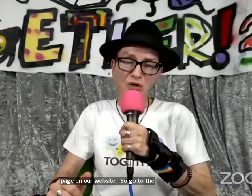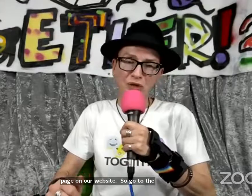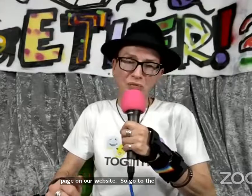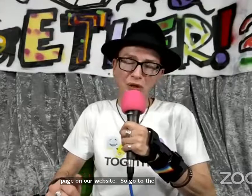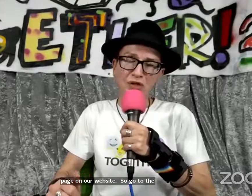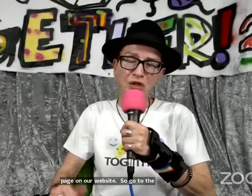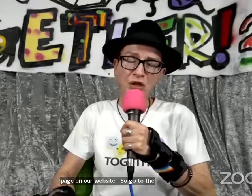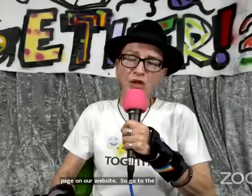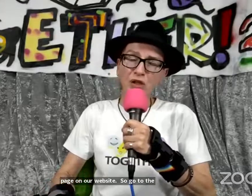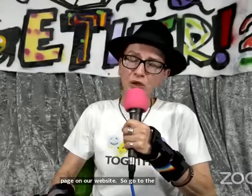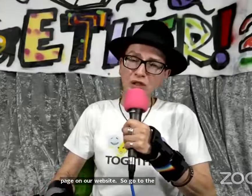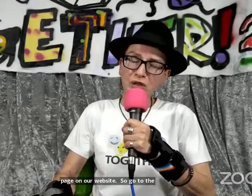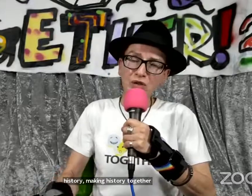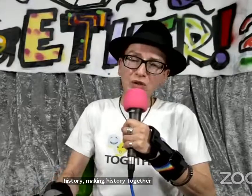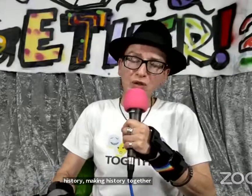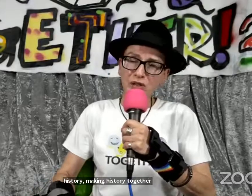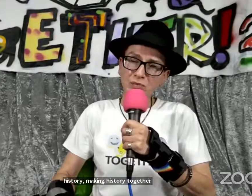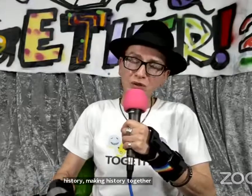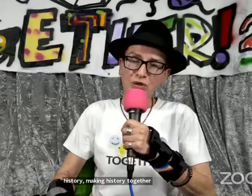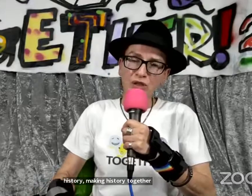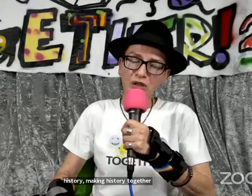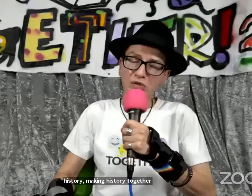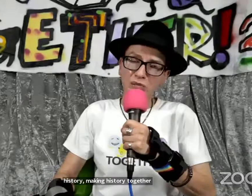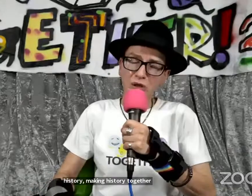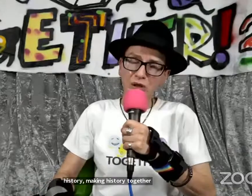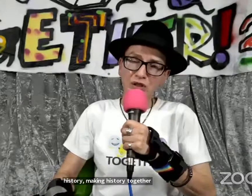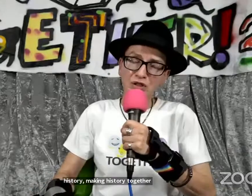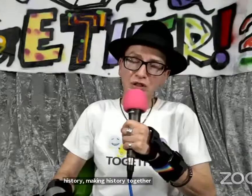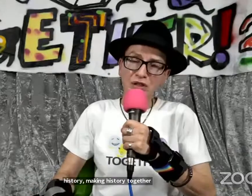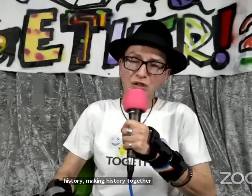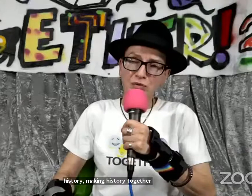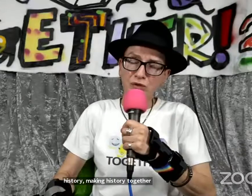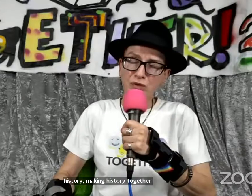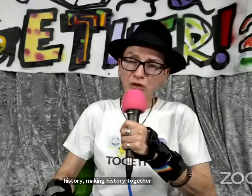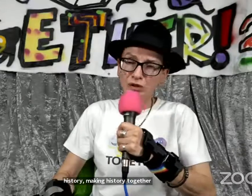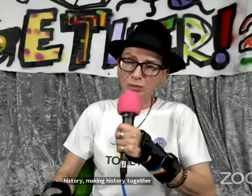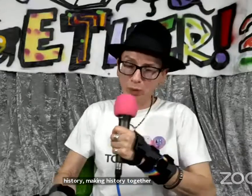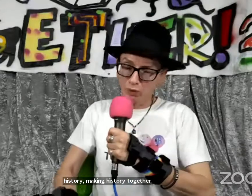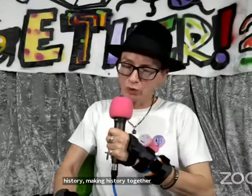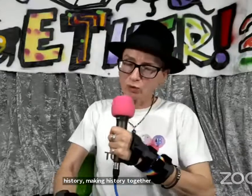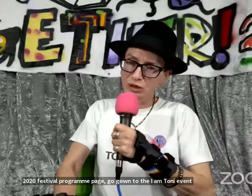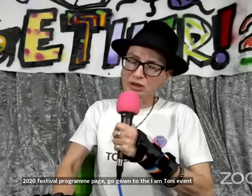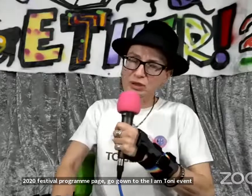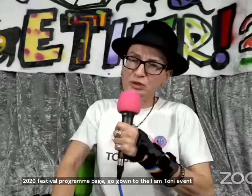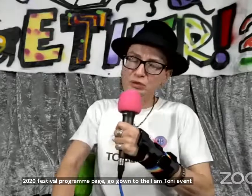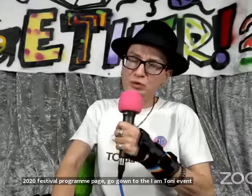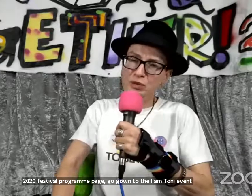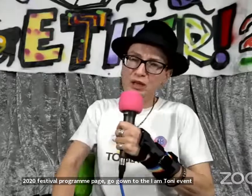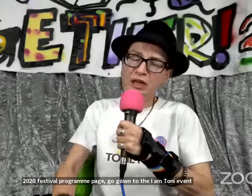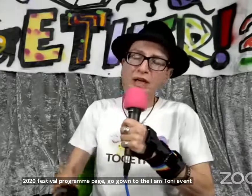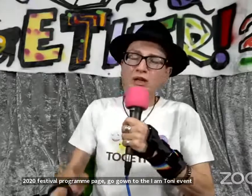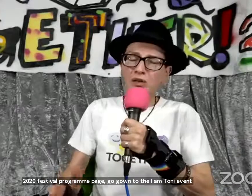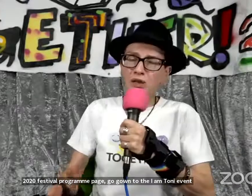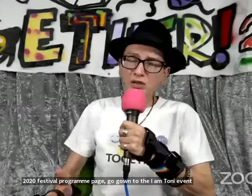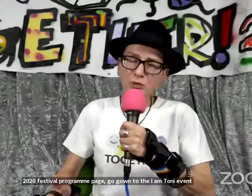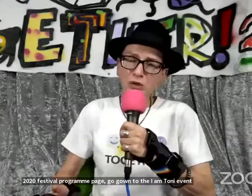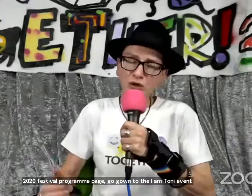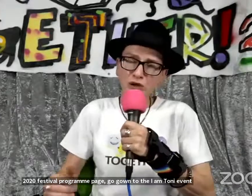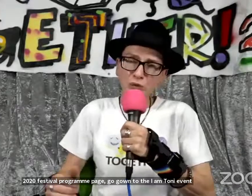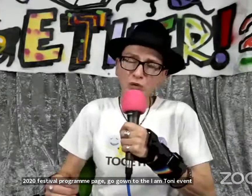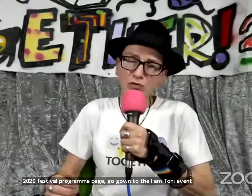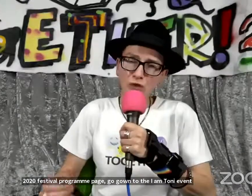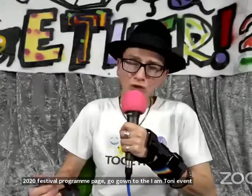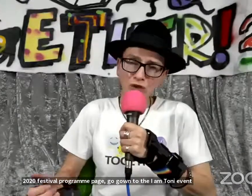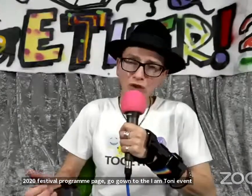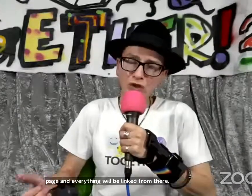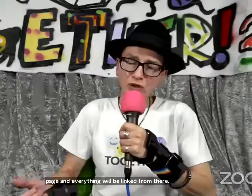Festival programme page, go down to the I Am Toni event page and everything will be linked from there. This